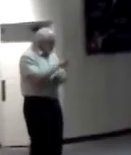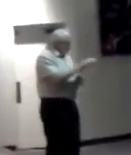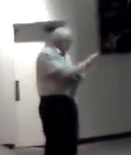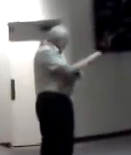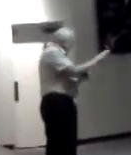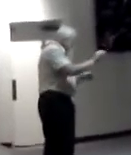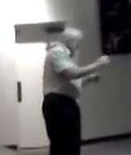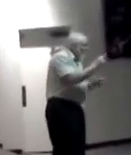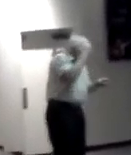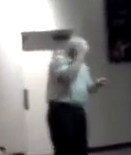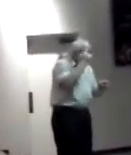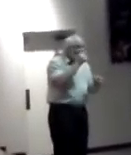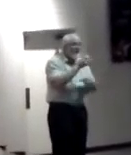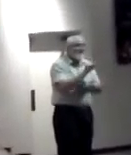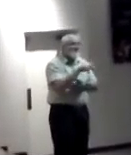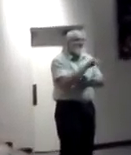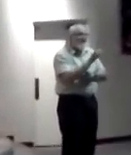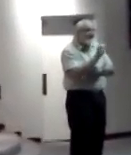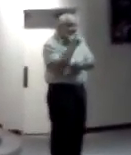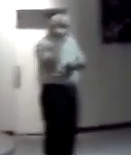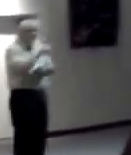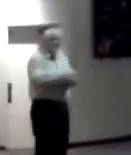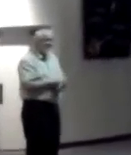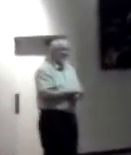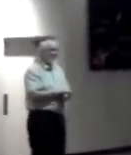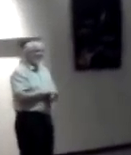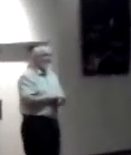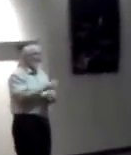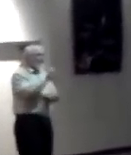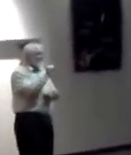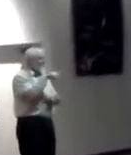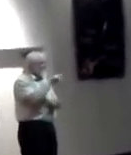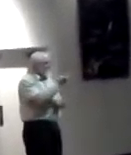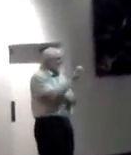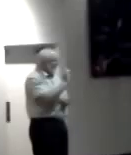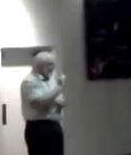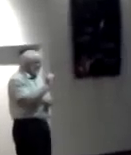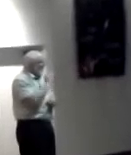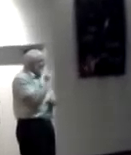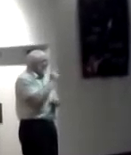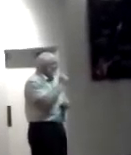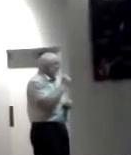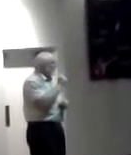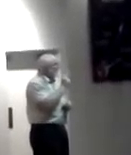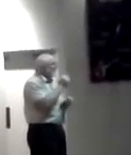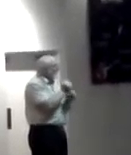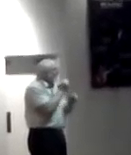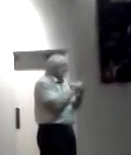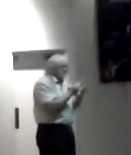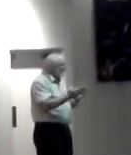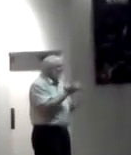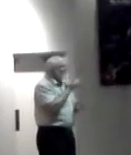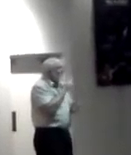the sun. You know what spice is for. Spice is to make something taste good.